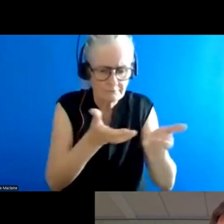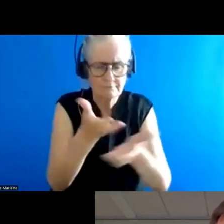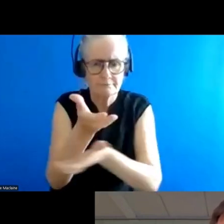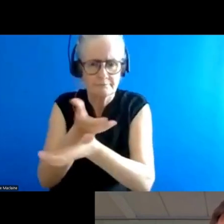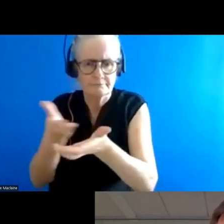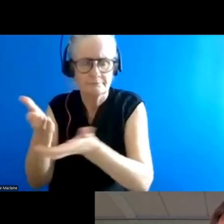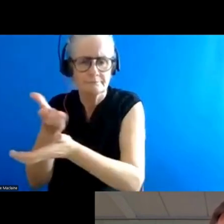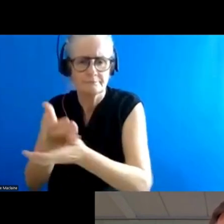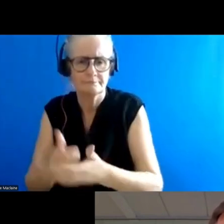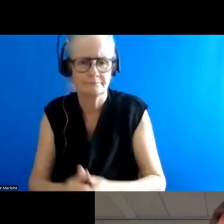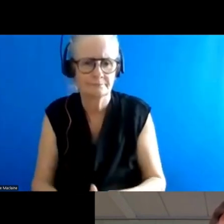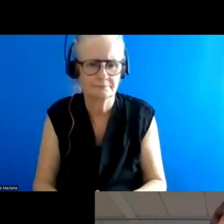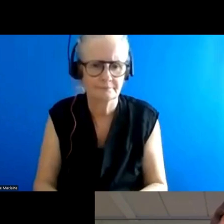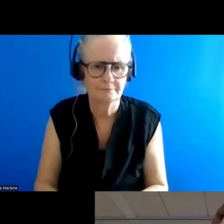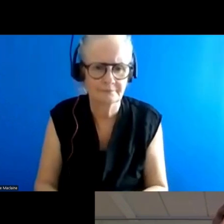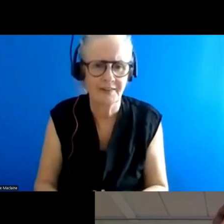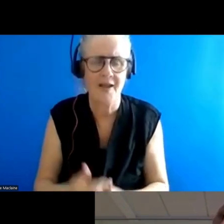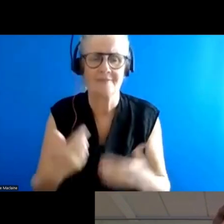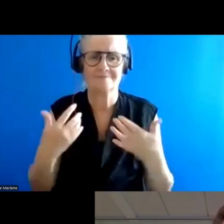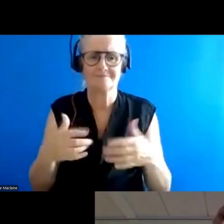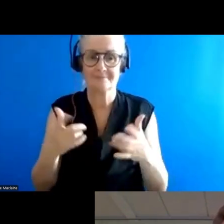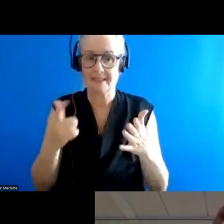I a co-host? It's not letting me share. There we go.